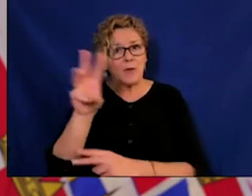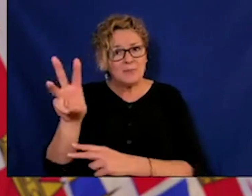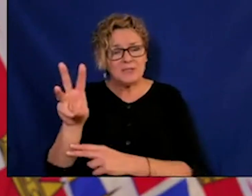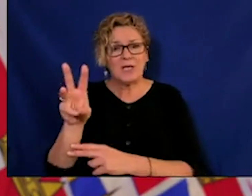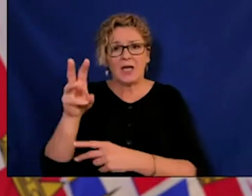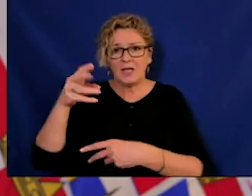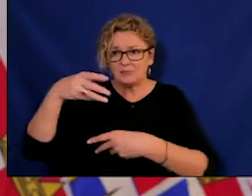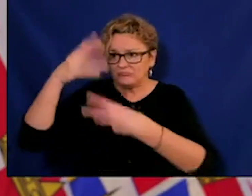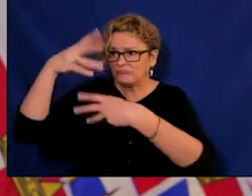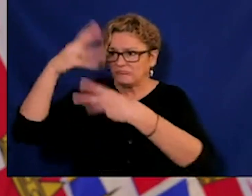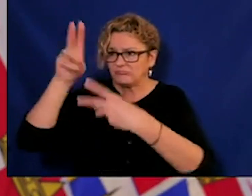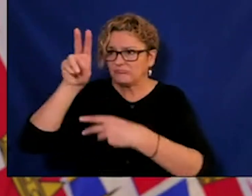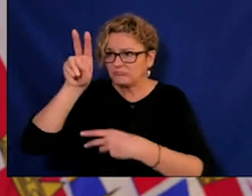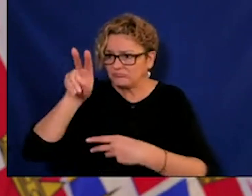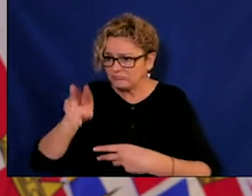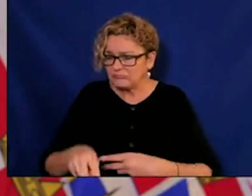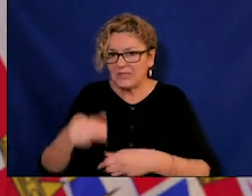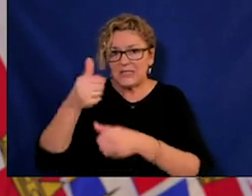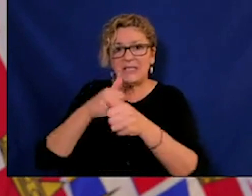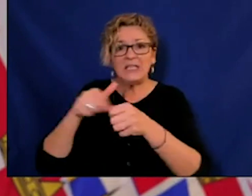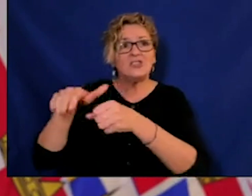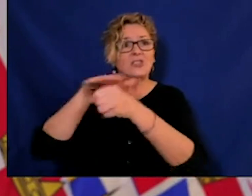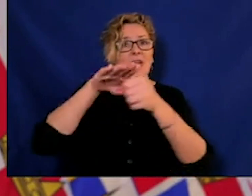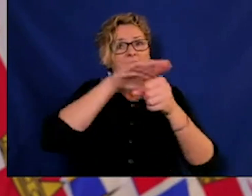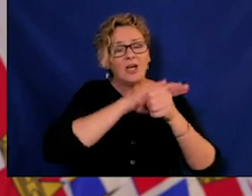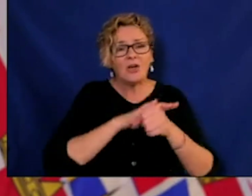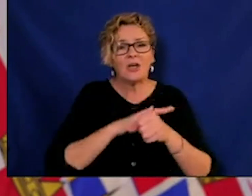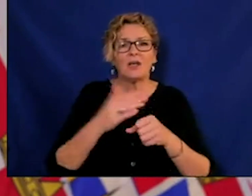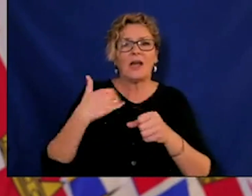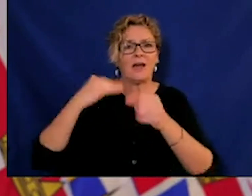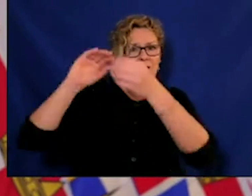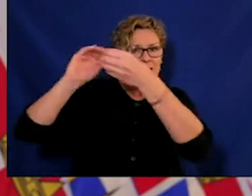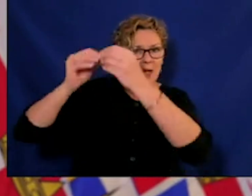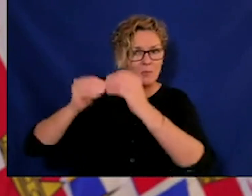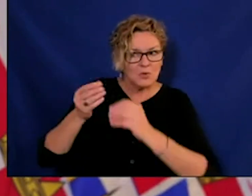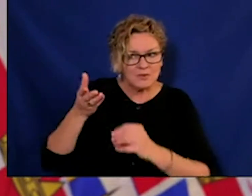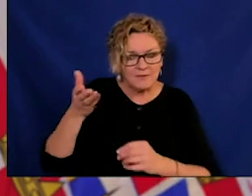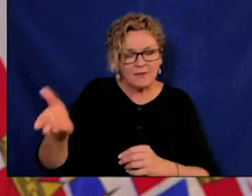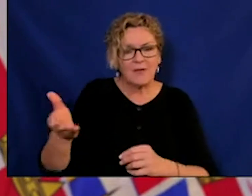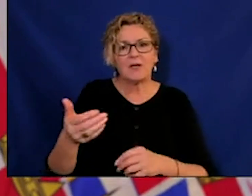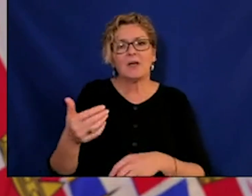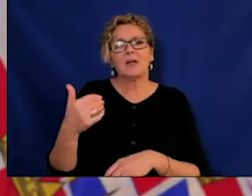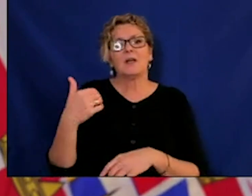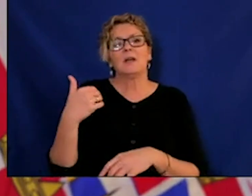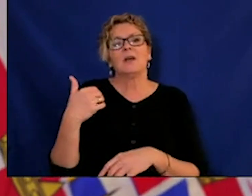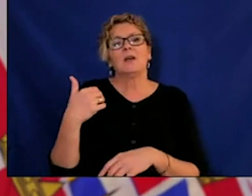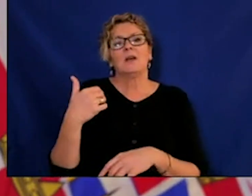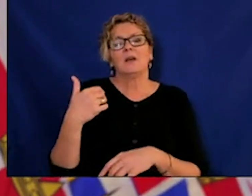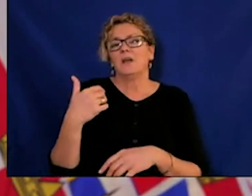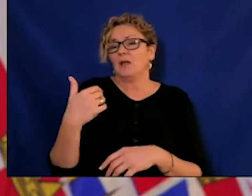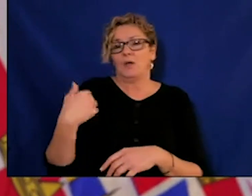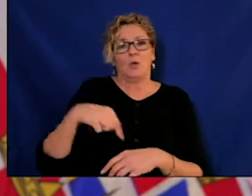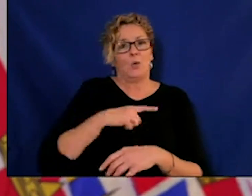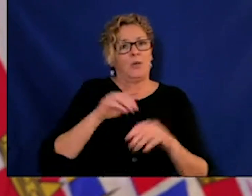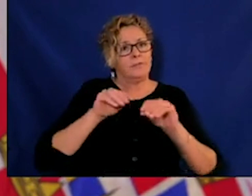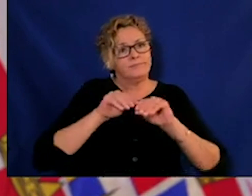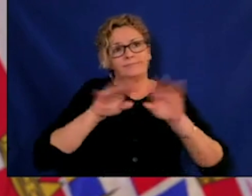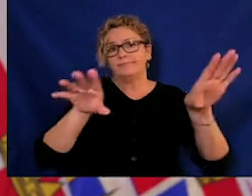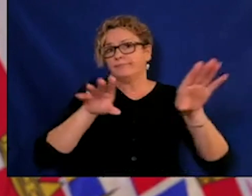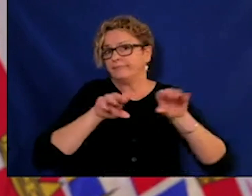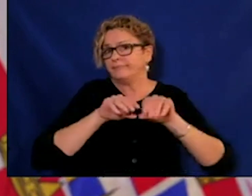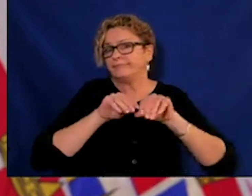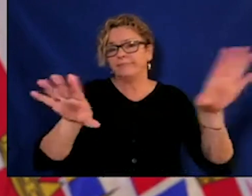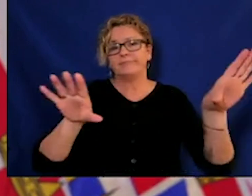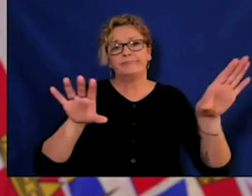by age, by numbers per day, and then every week we put out a weekly surveillance summary that has